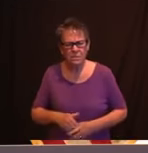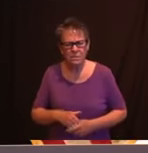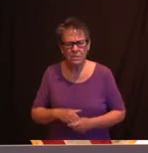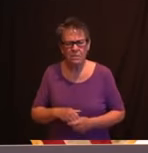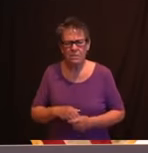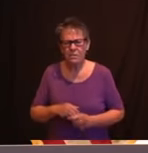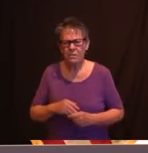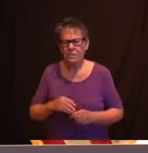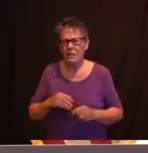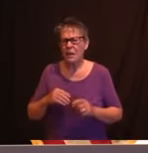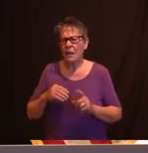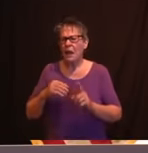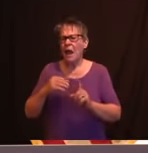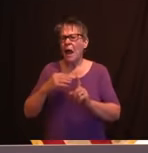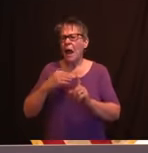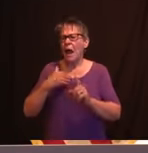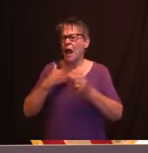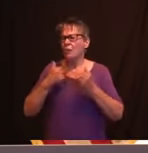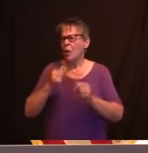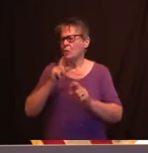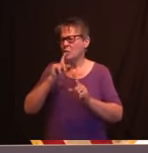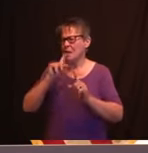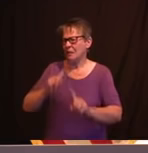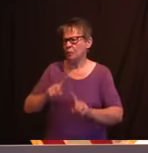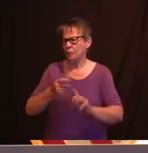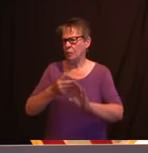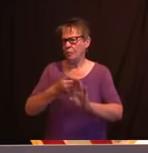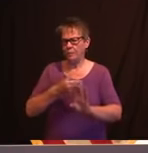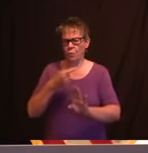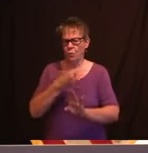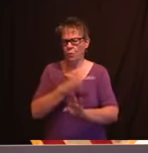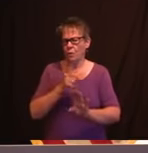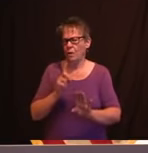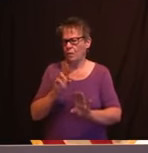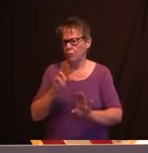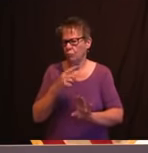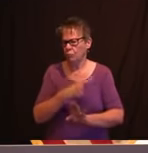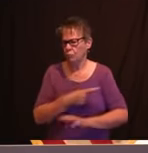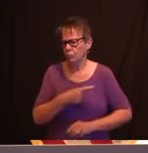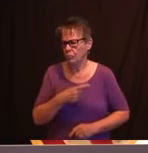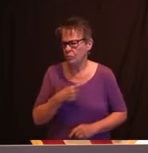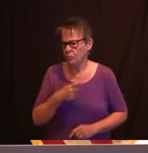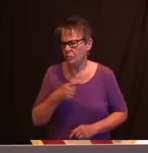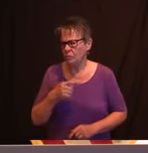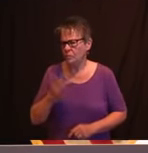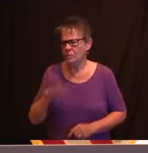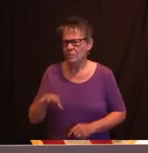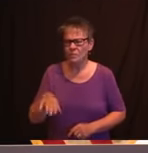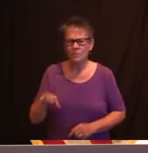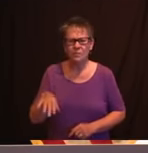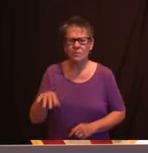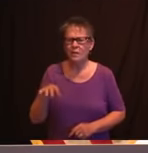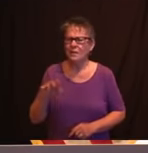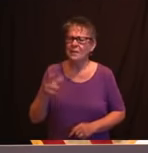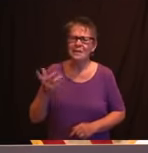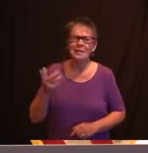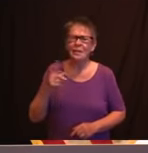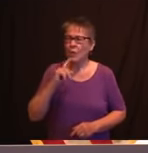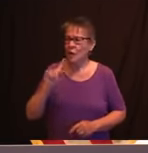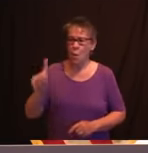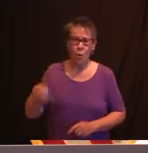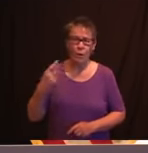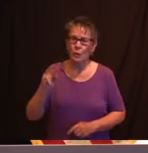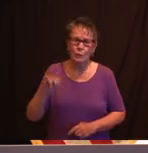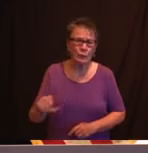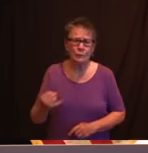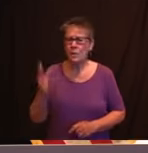in New Jersey, in every American state, in every place in the world, the death toll is almost certainly higher than